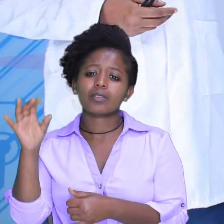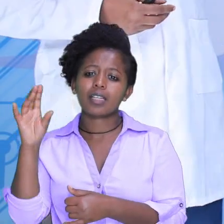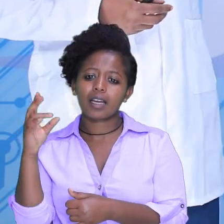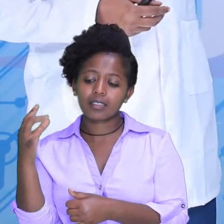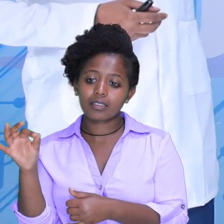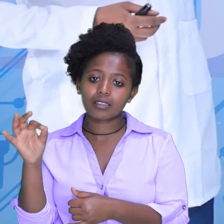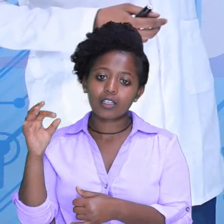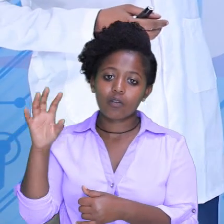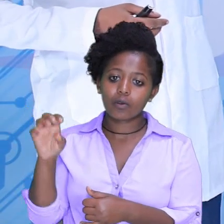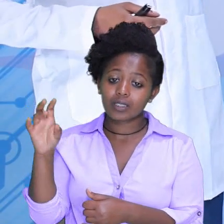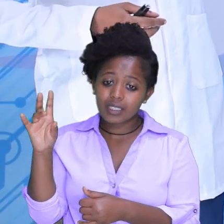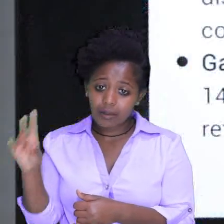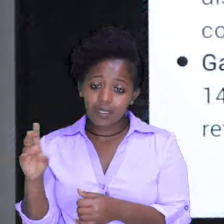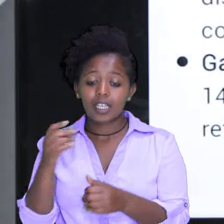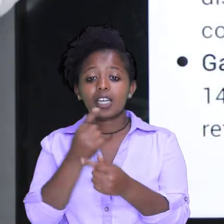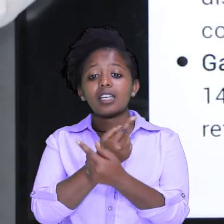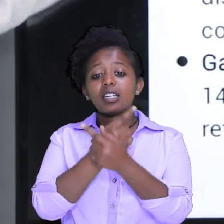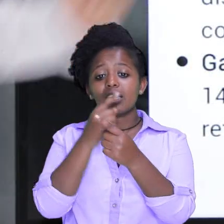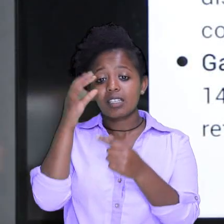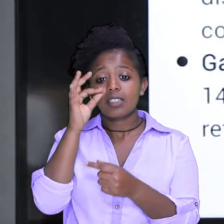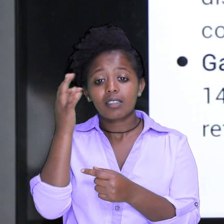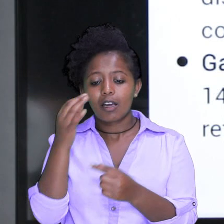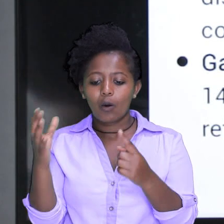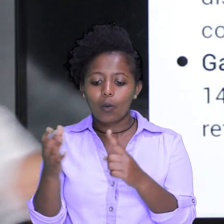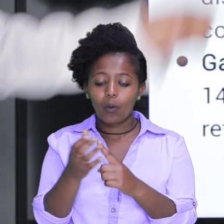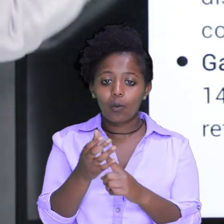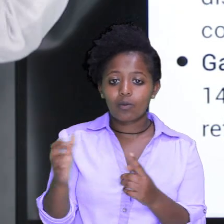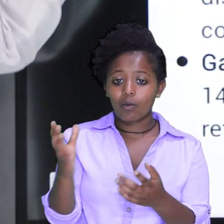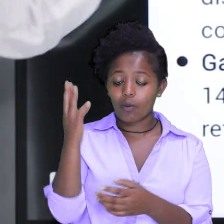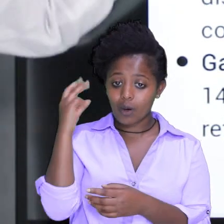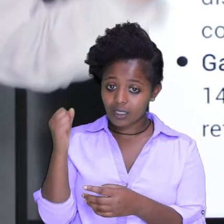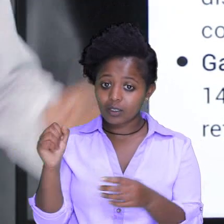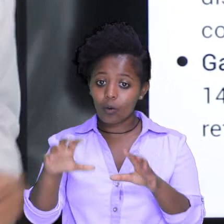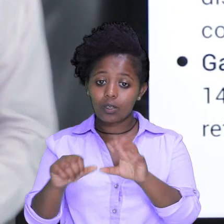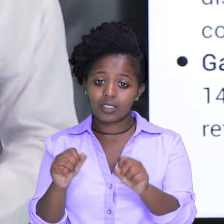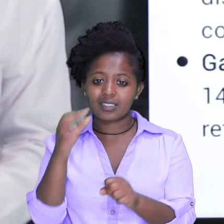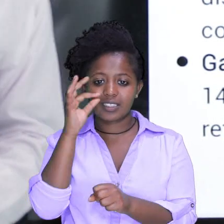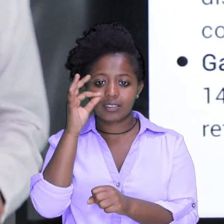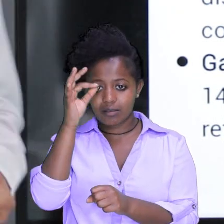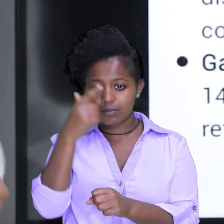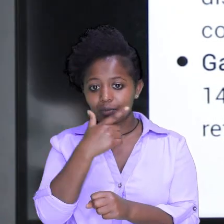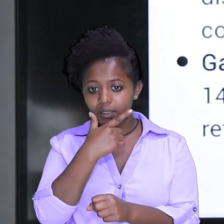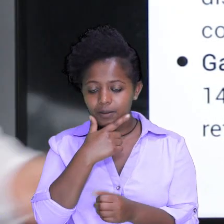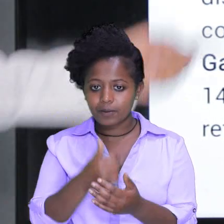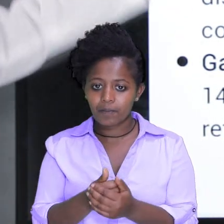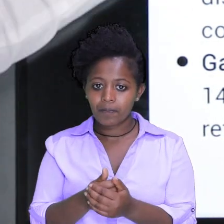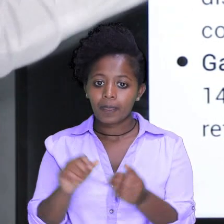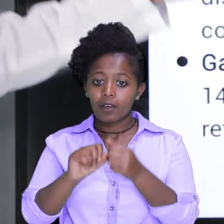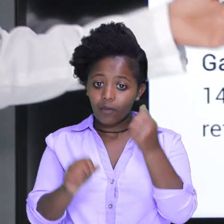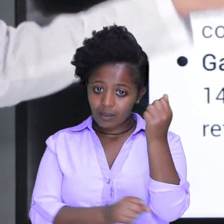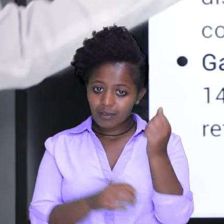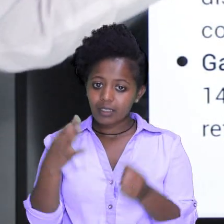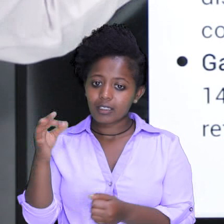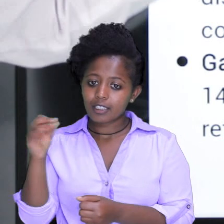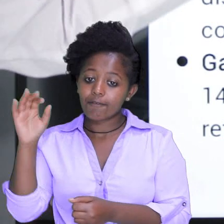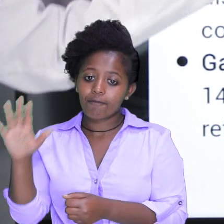1947, India was a British colony. The Indian National Congress was founded in